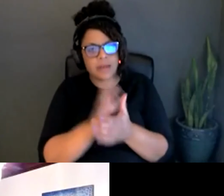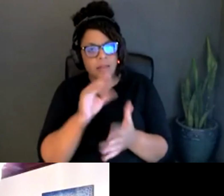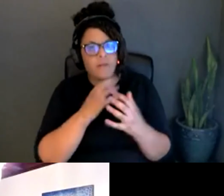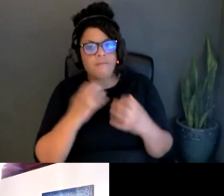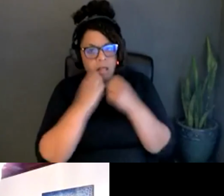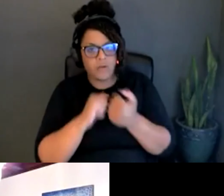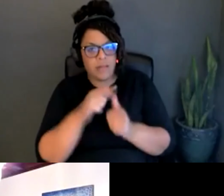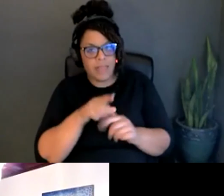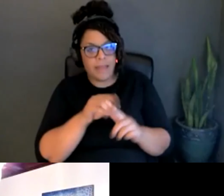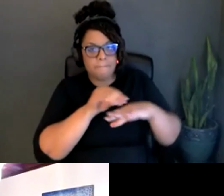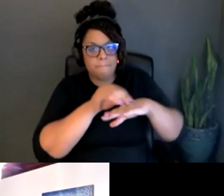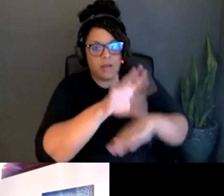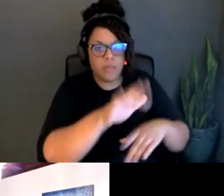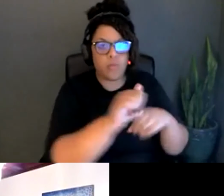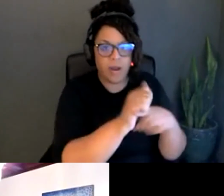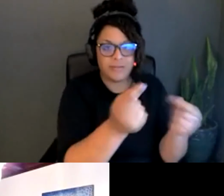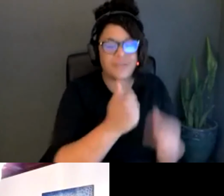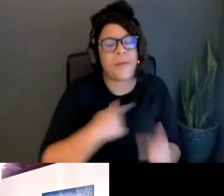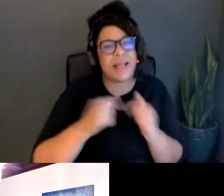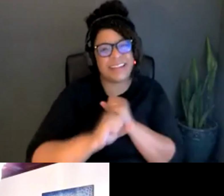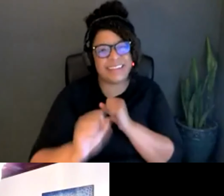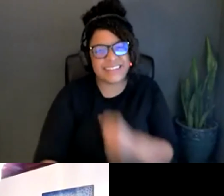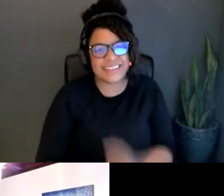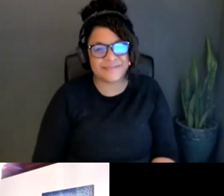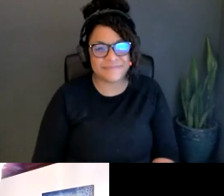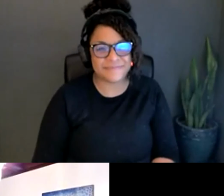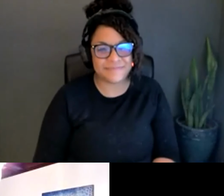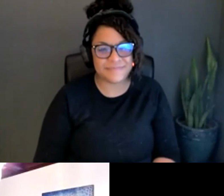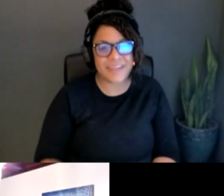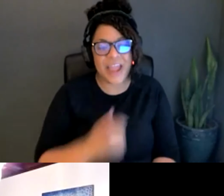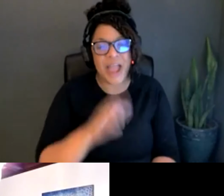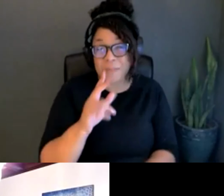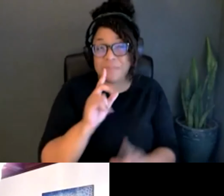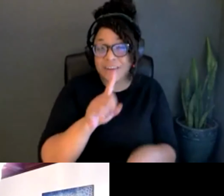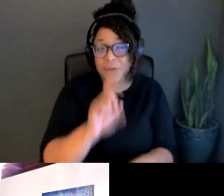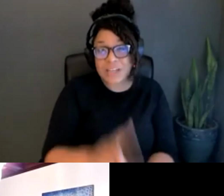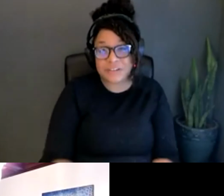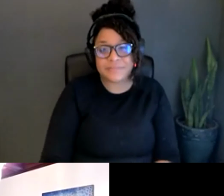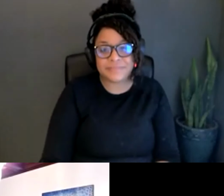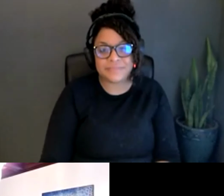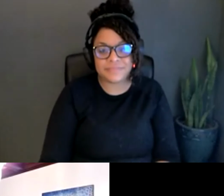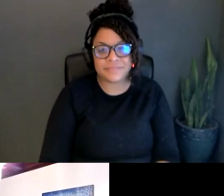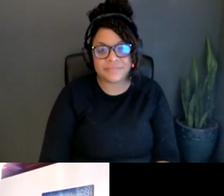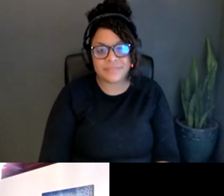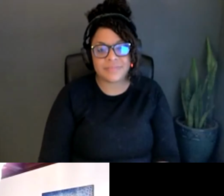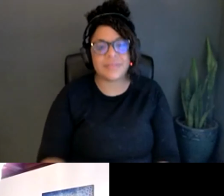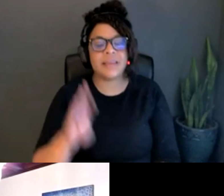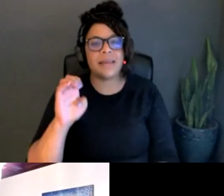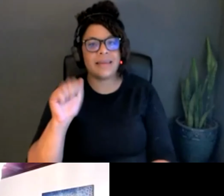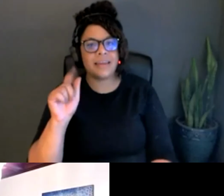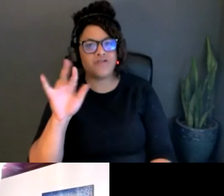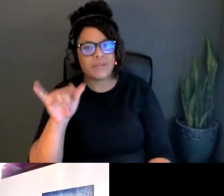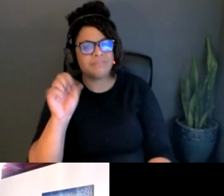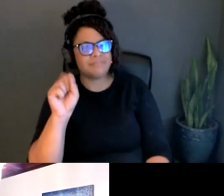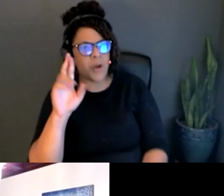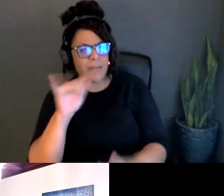and how they manifest in practice. Sorry, I'm long-winded. I hope that answers the question. It does. I hope it does too.